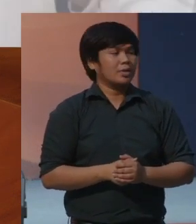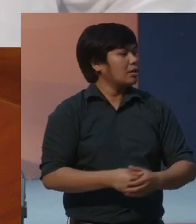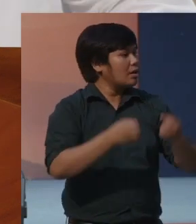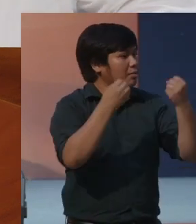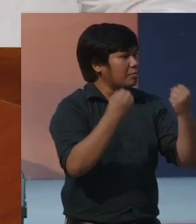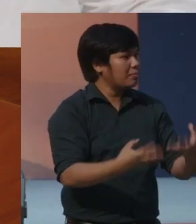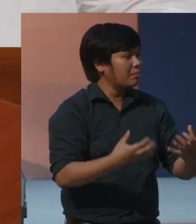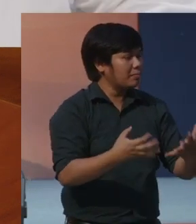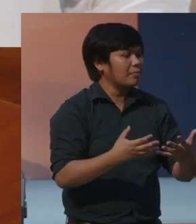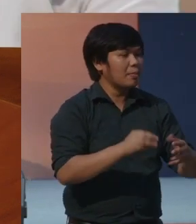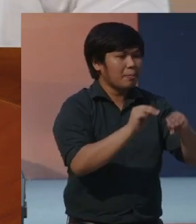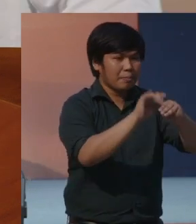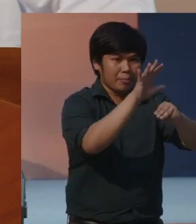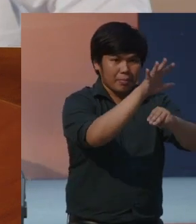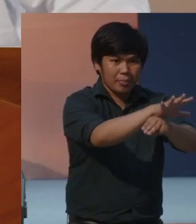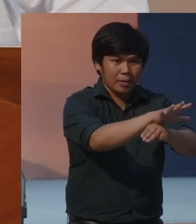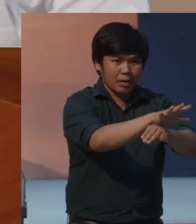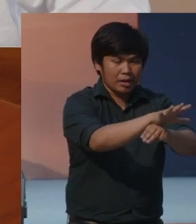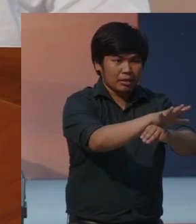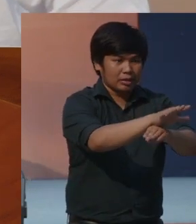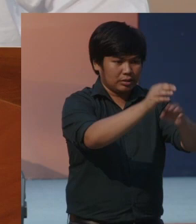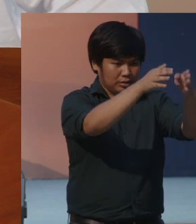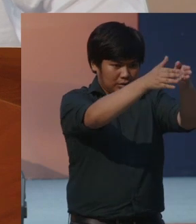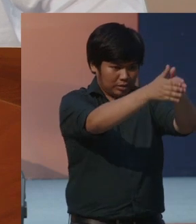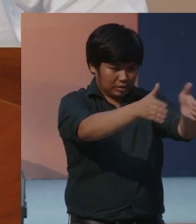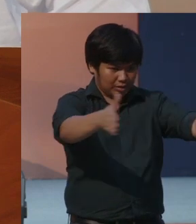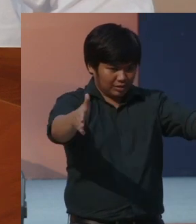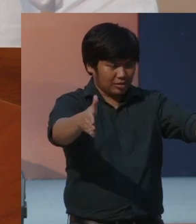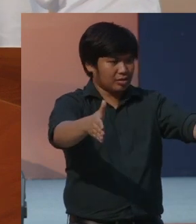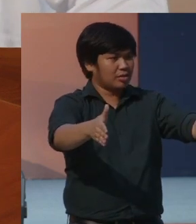Maraming kasamang mirakulo ang paghahati ng ilog Jordan.